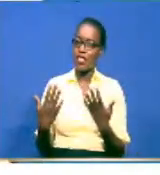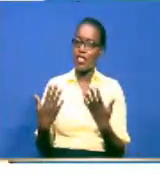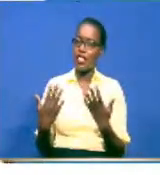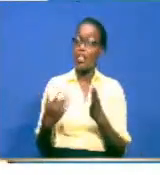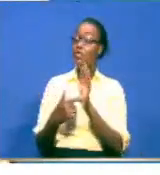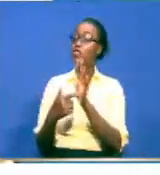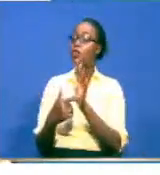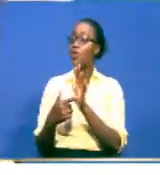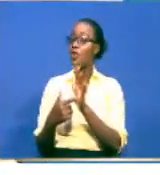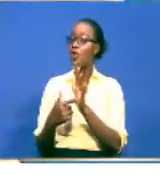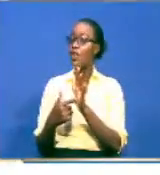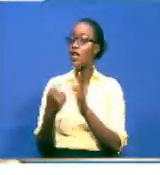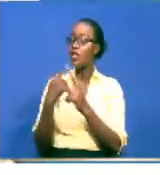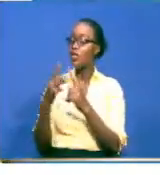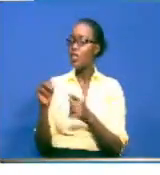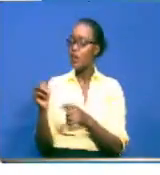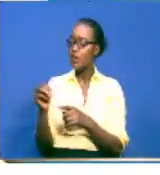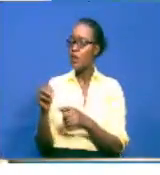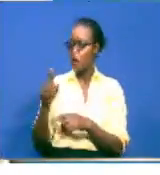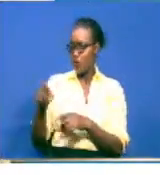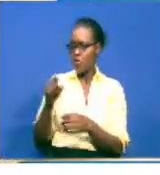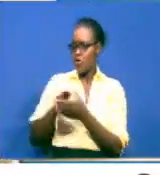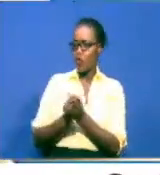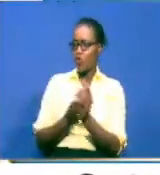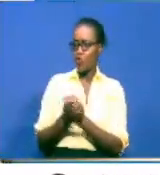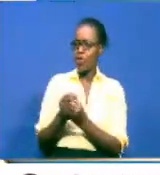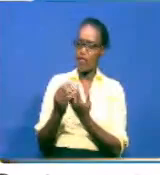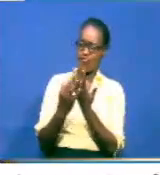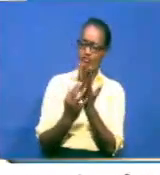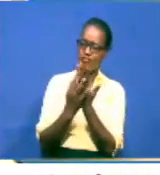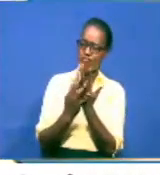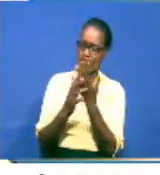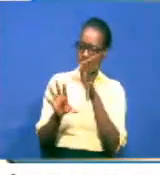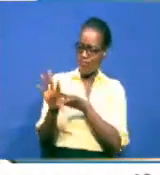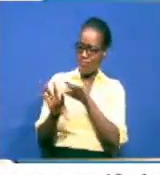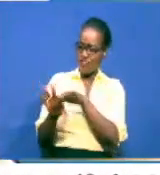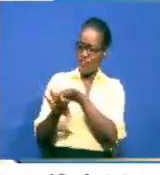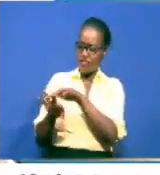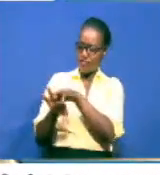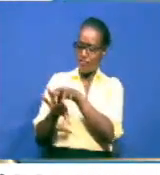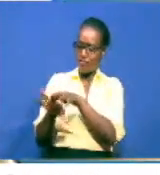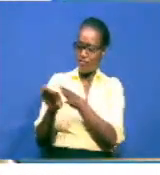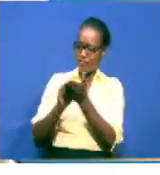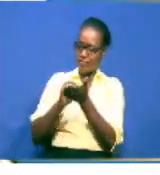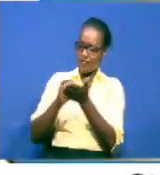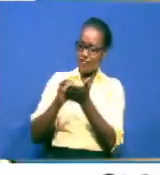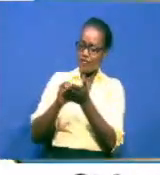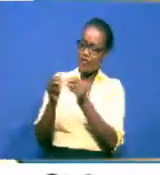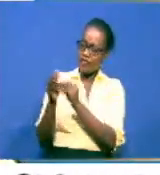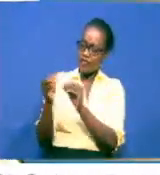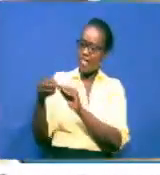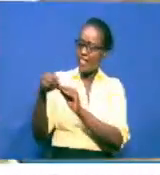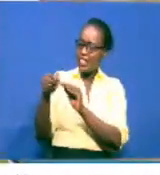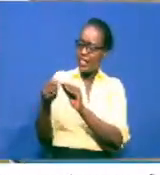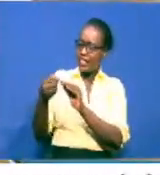to them, and yes. I told them uh-huh. that we need to wash in between our hands, in between the fingers, uh-huh. in between the nails and all